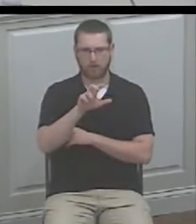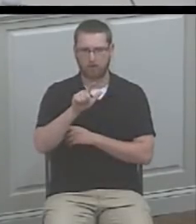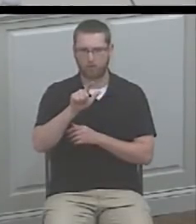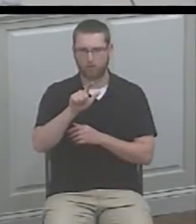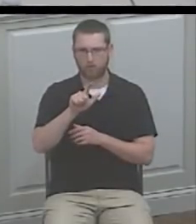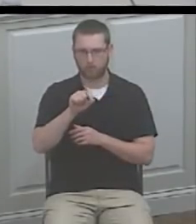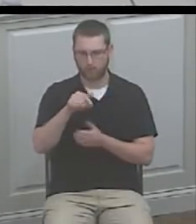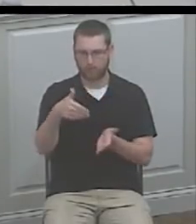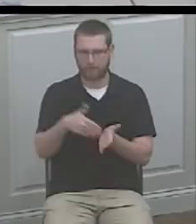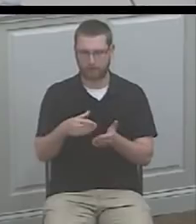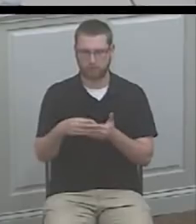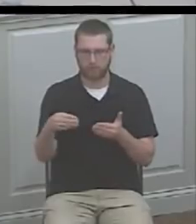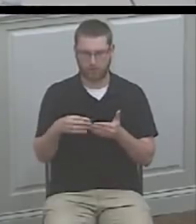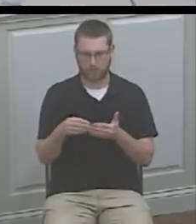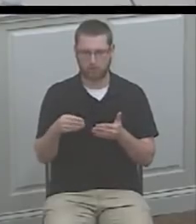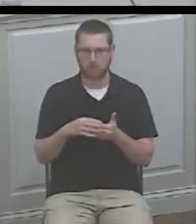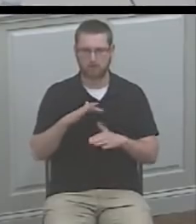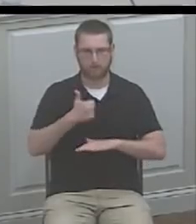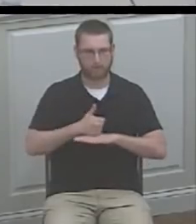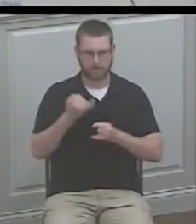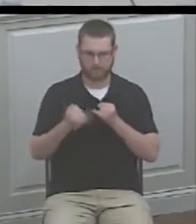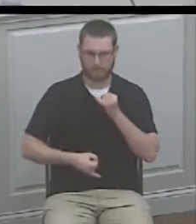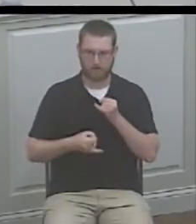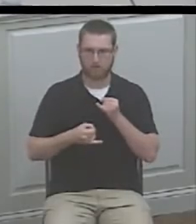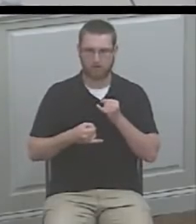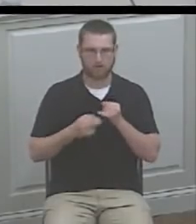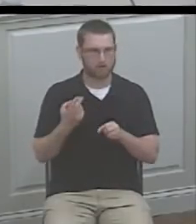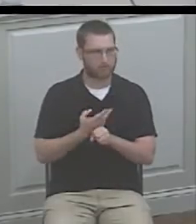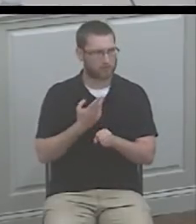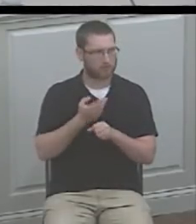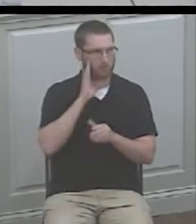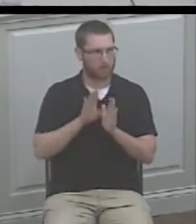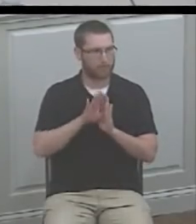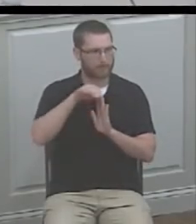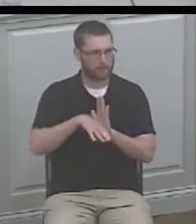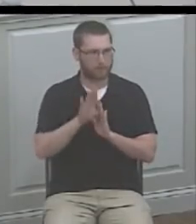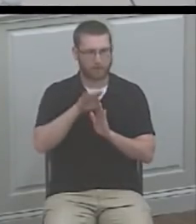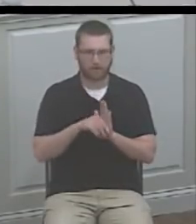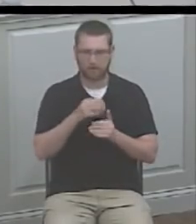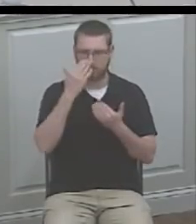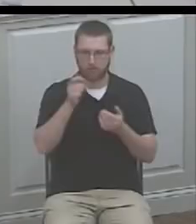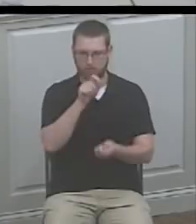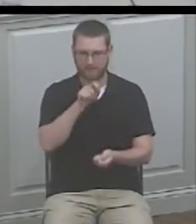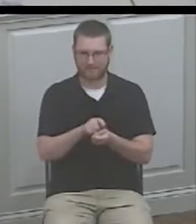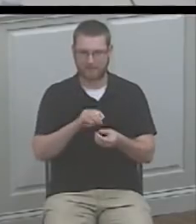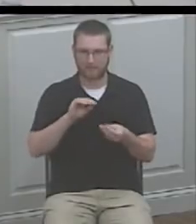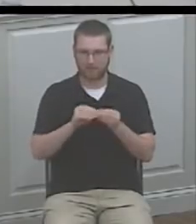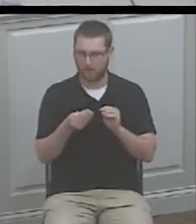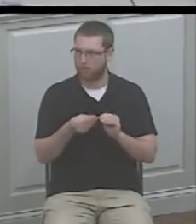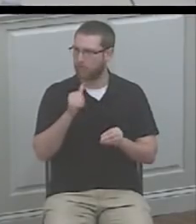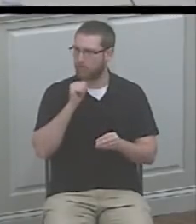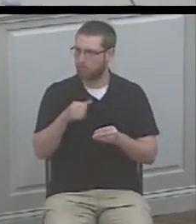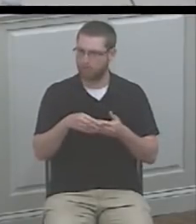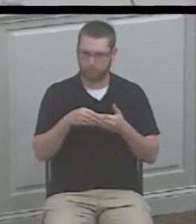$320,000 based on the final tonnage. That number will go up or down. I know we've provided a precise number, but that won't be precise. It'll be